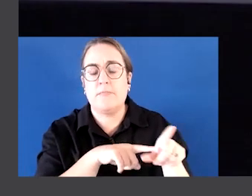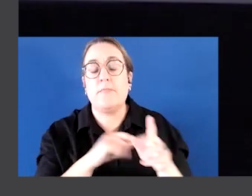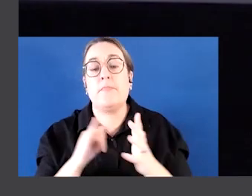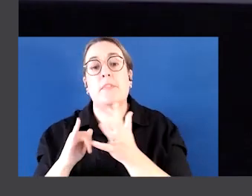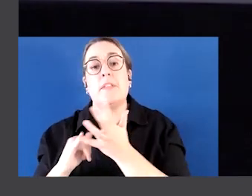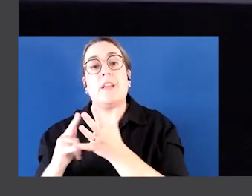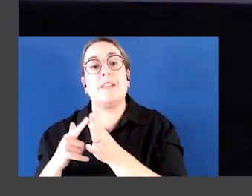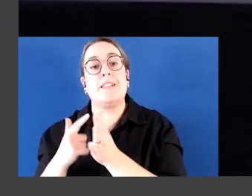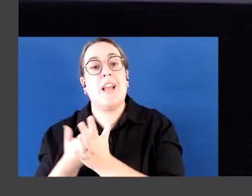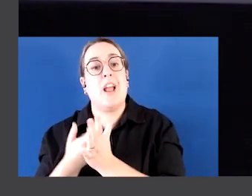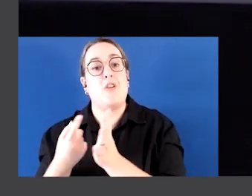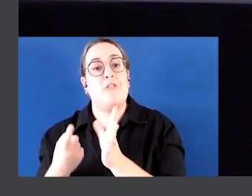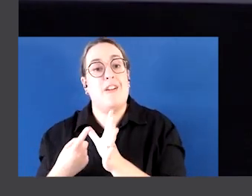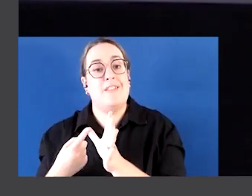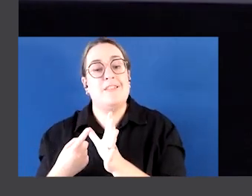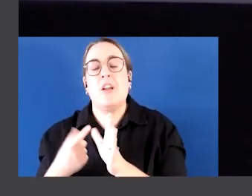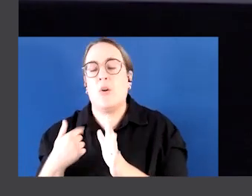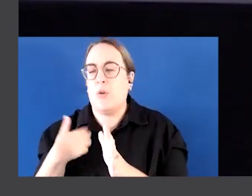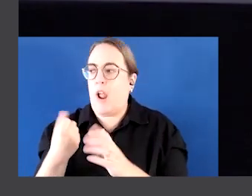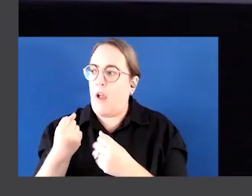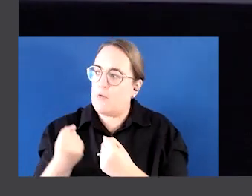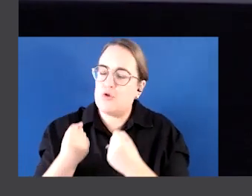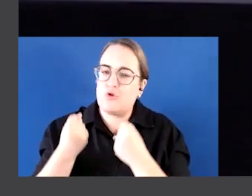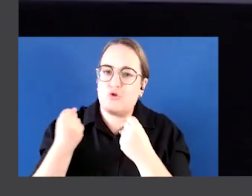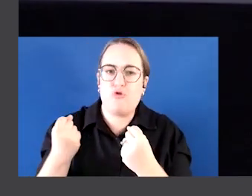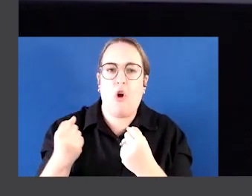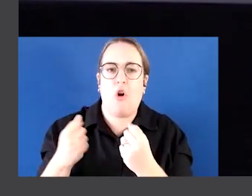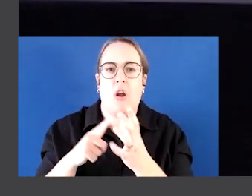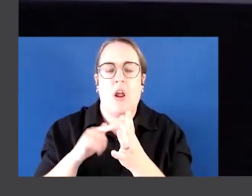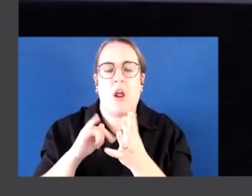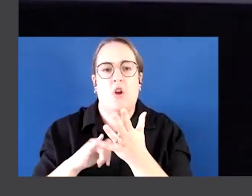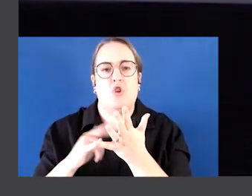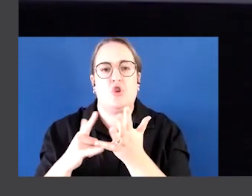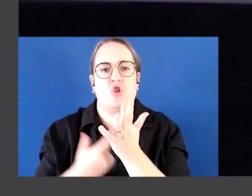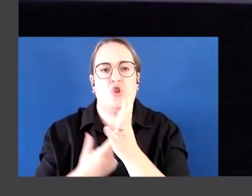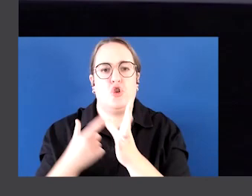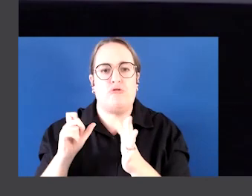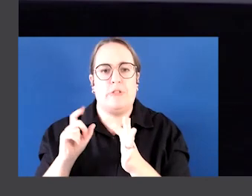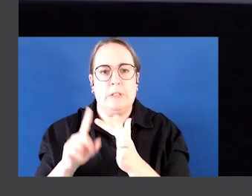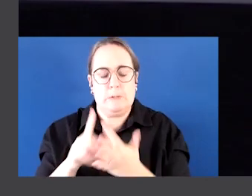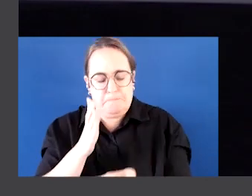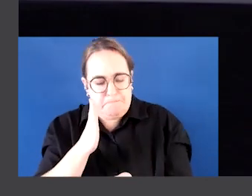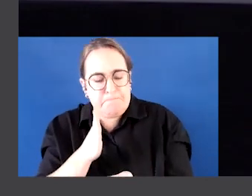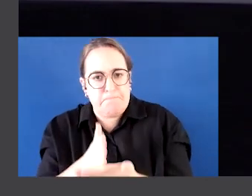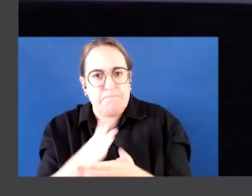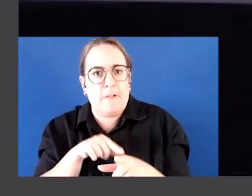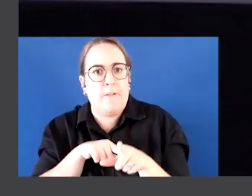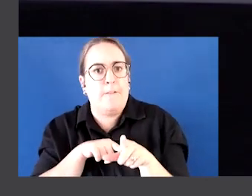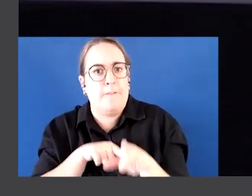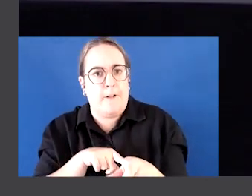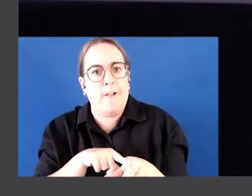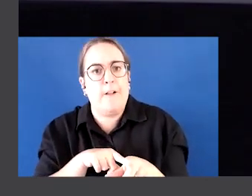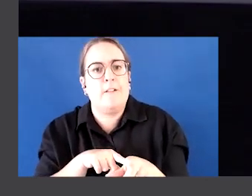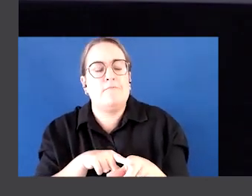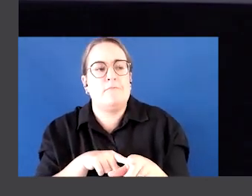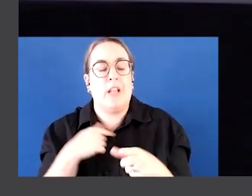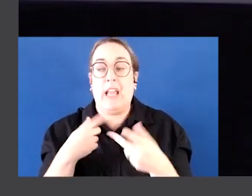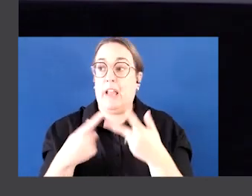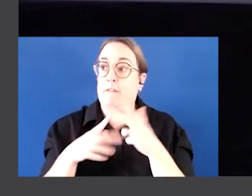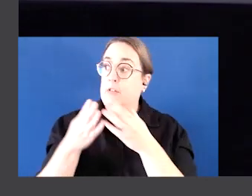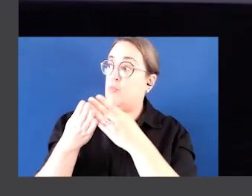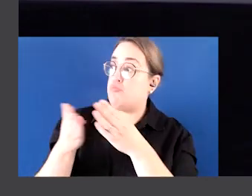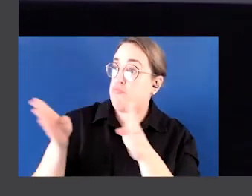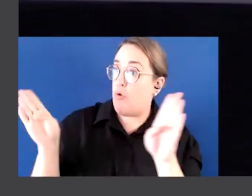think, as Tom also said, we do have a very strong assurance around our projects, whether it's from within MTIA or whether it's broadly within the